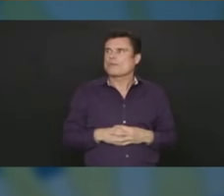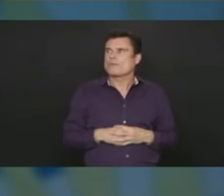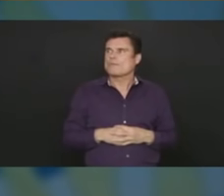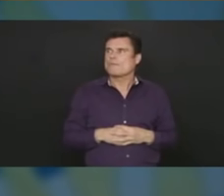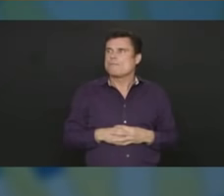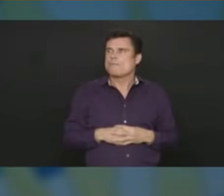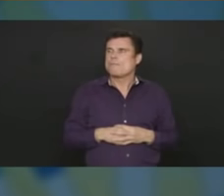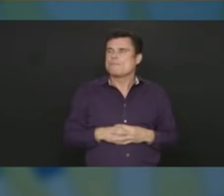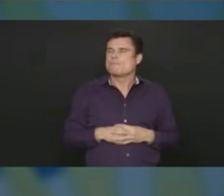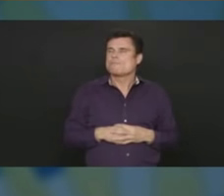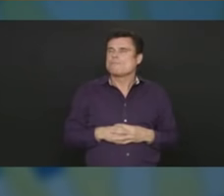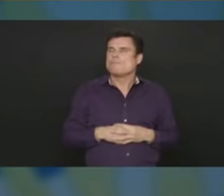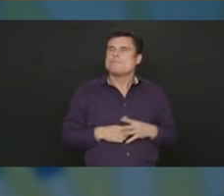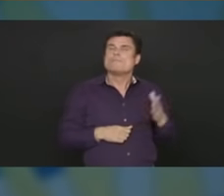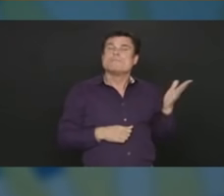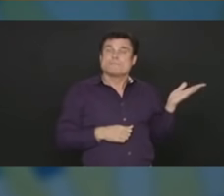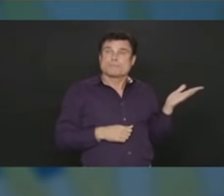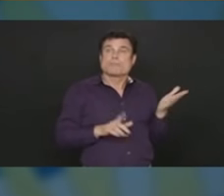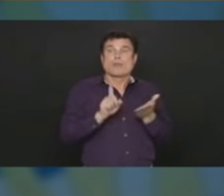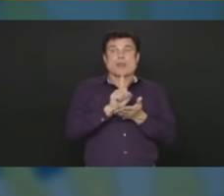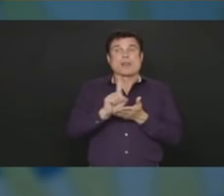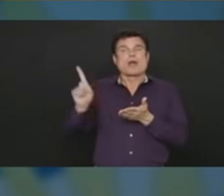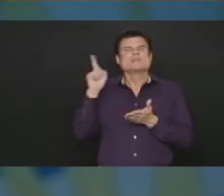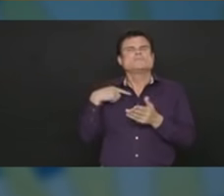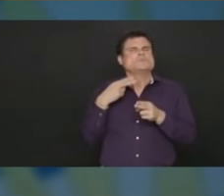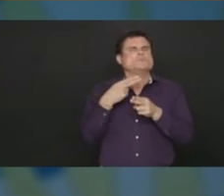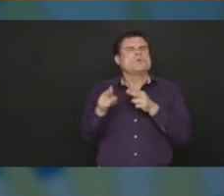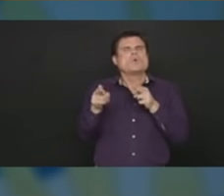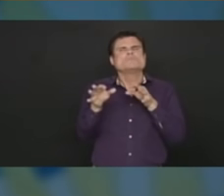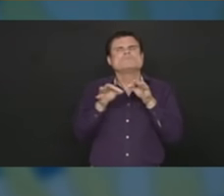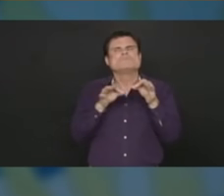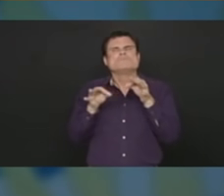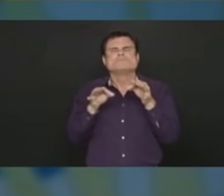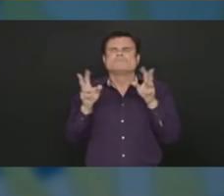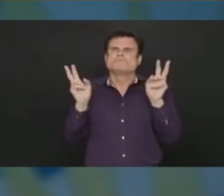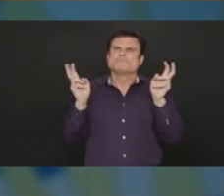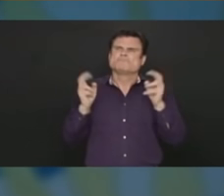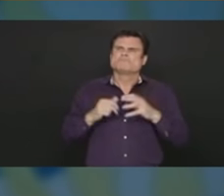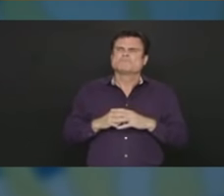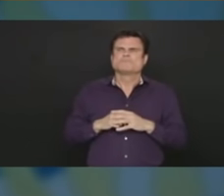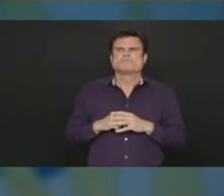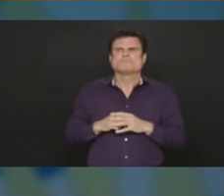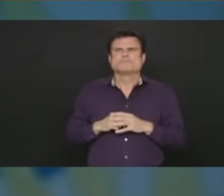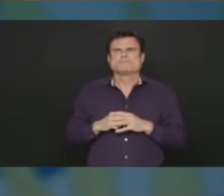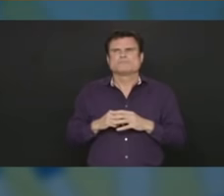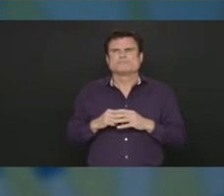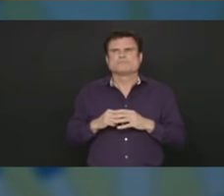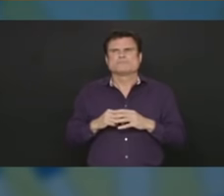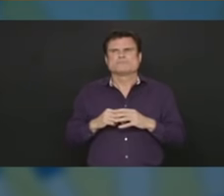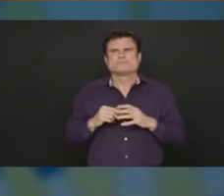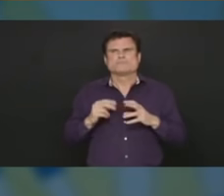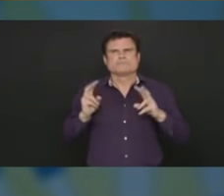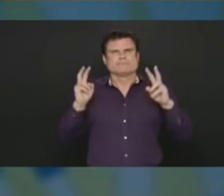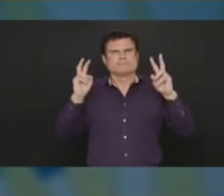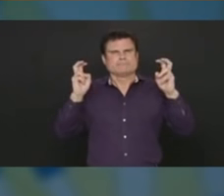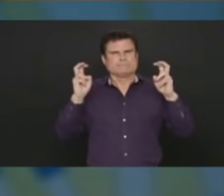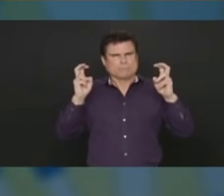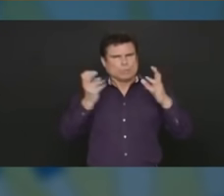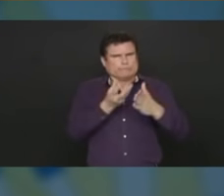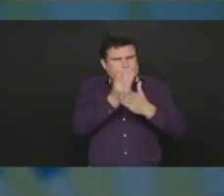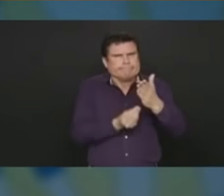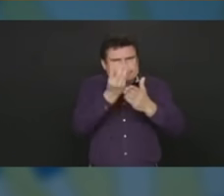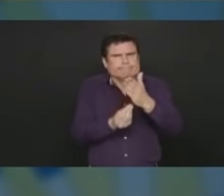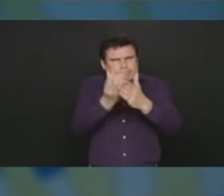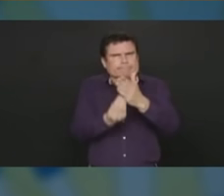in Ontario that considered the impact of the pandemic on the population. And I reported